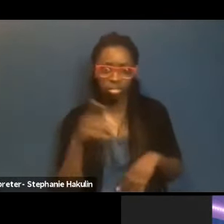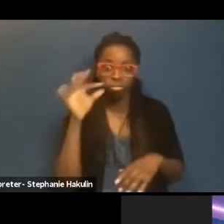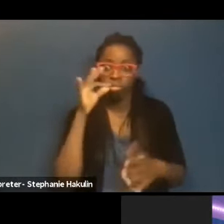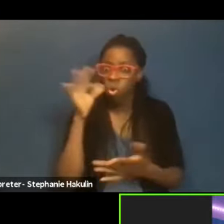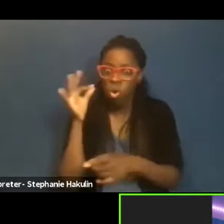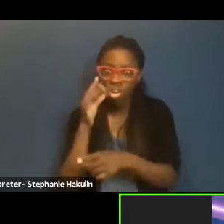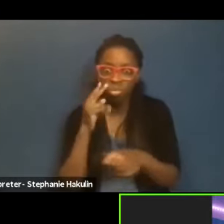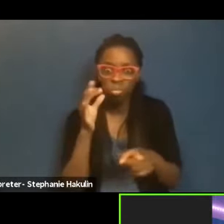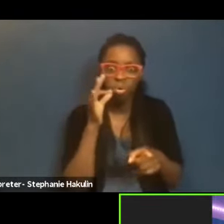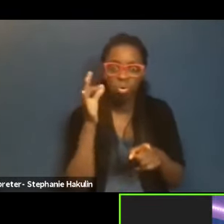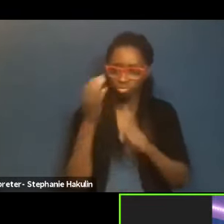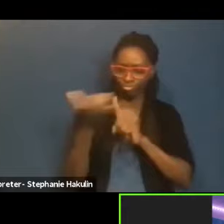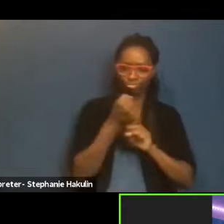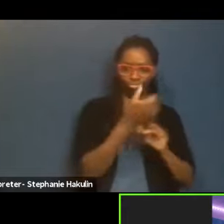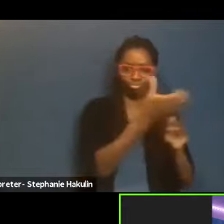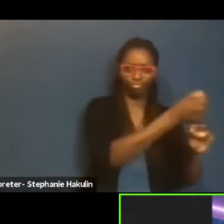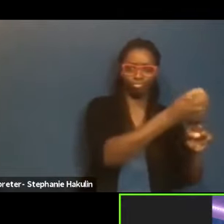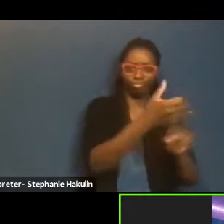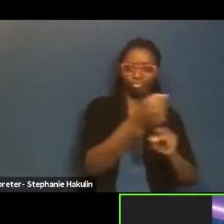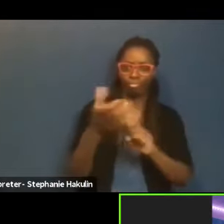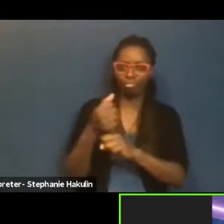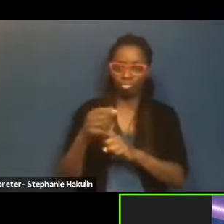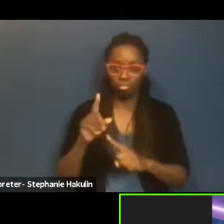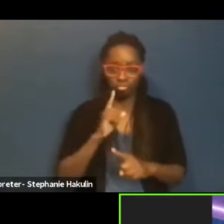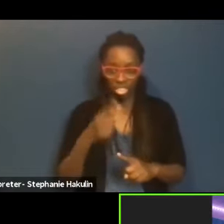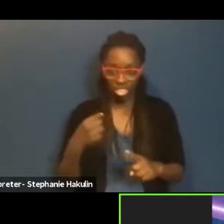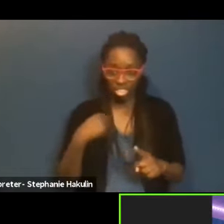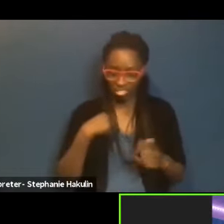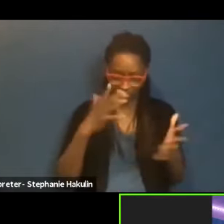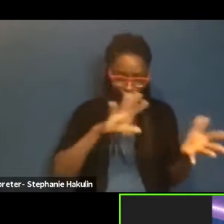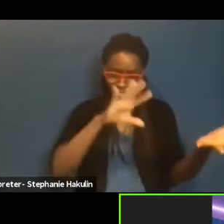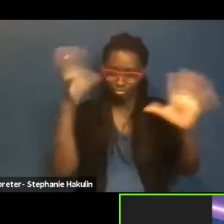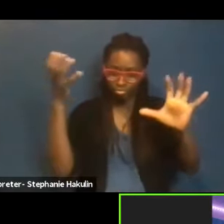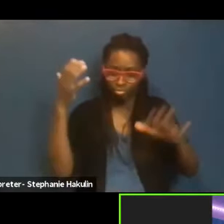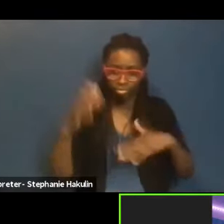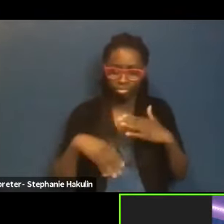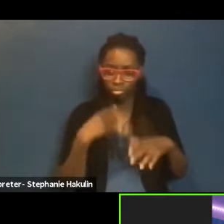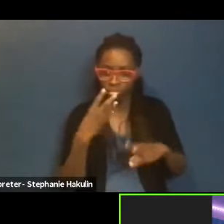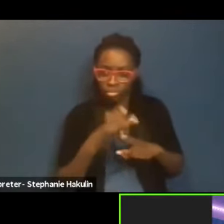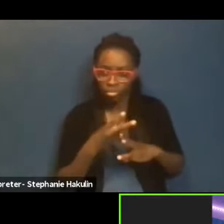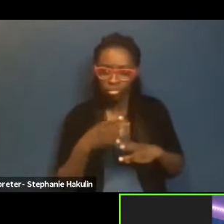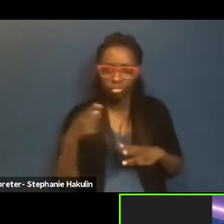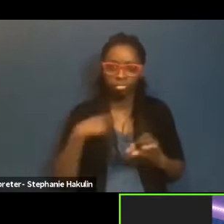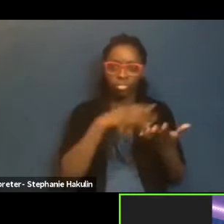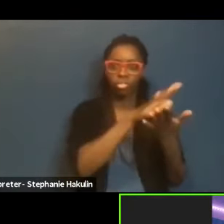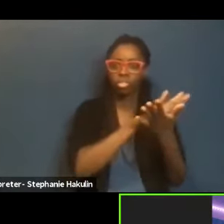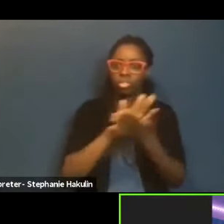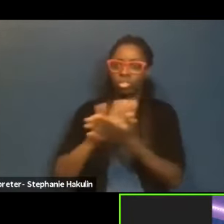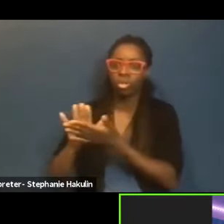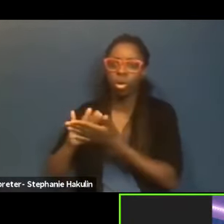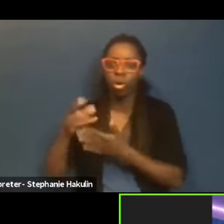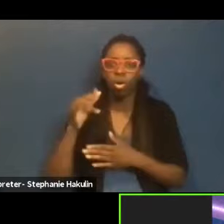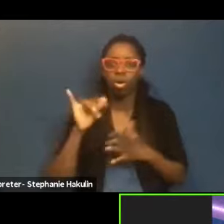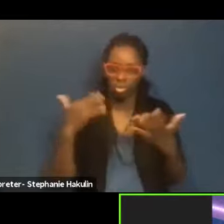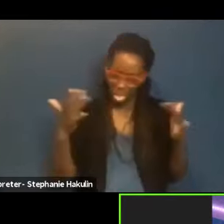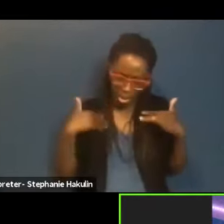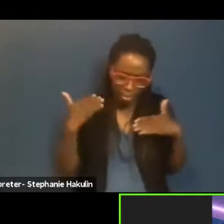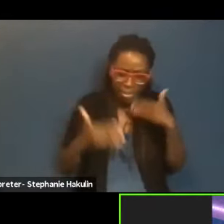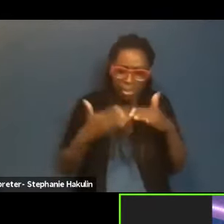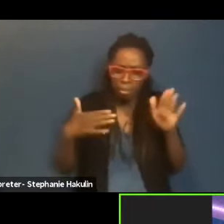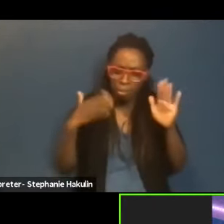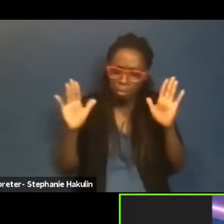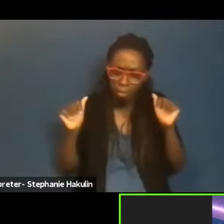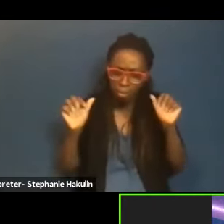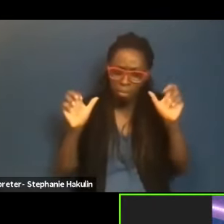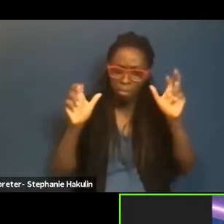those in destitution. Solution, wash our sins in water and claim a retribution. Be water, the motherland. I walk 15 minutes down the road to